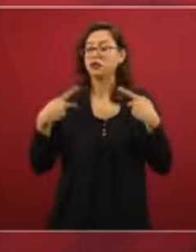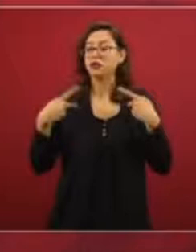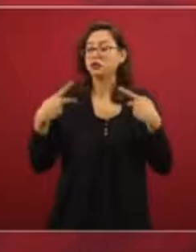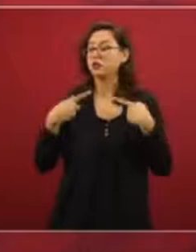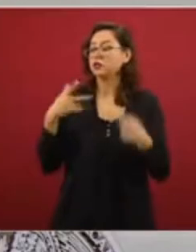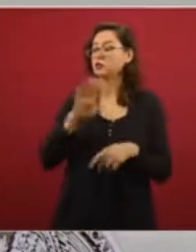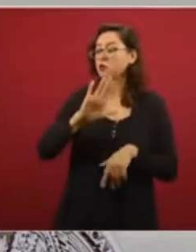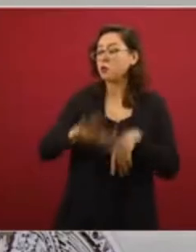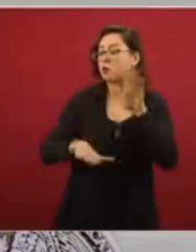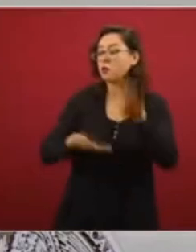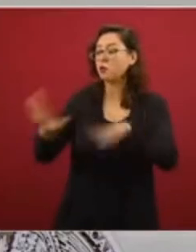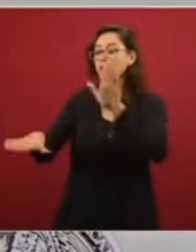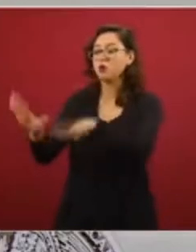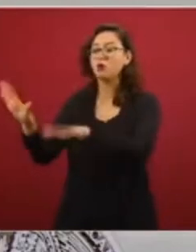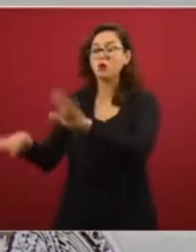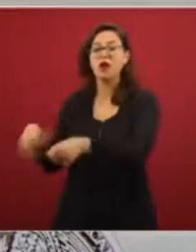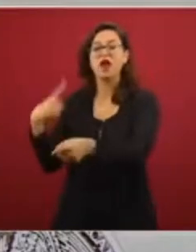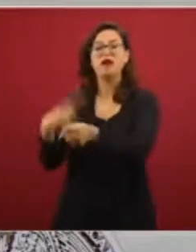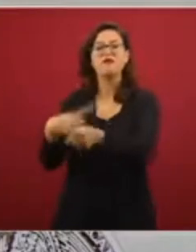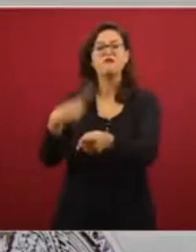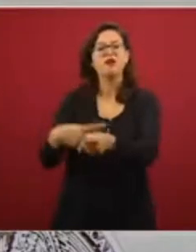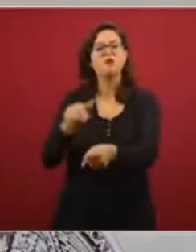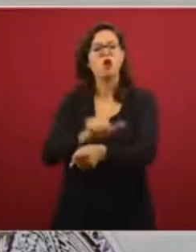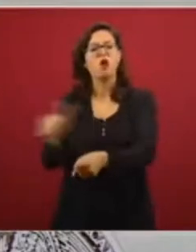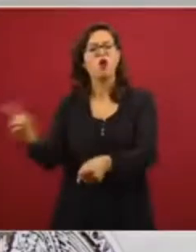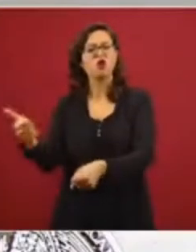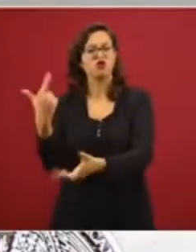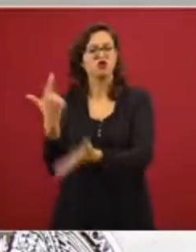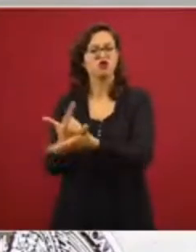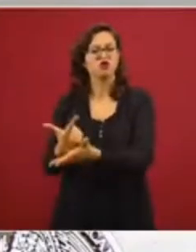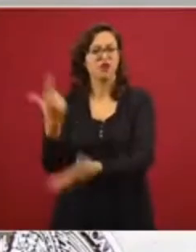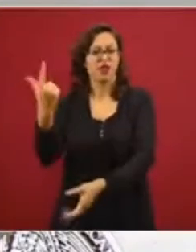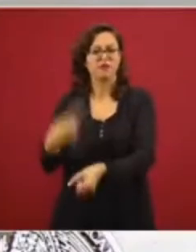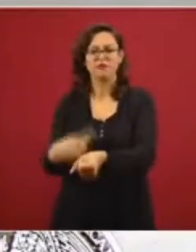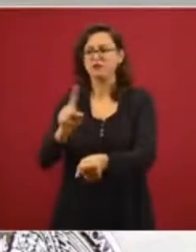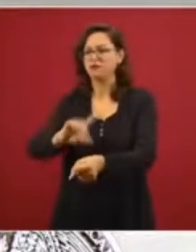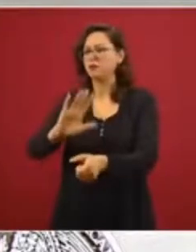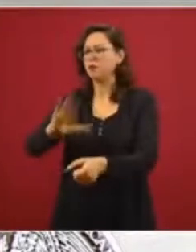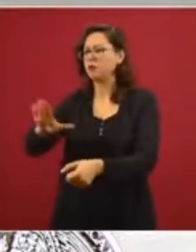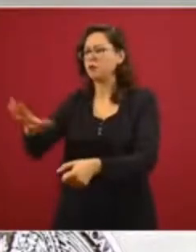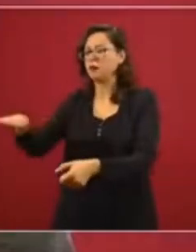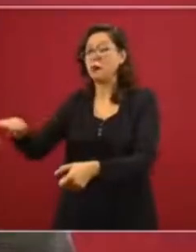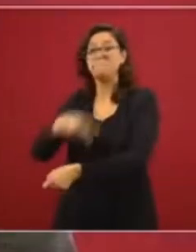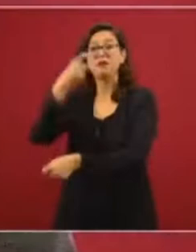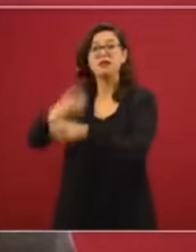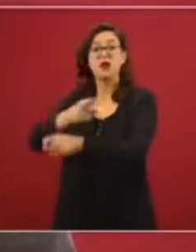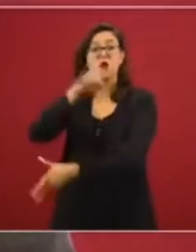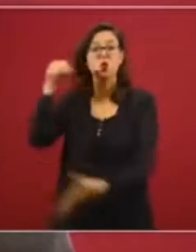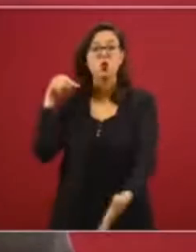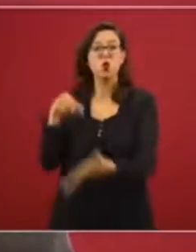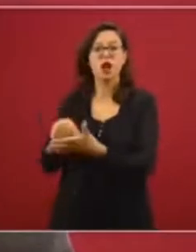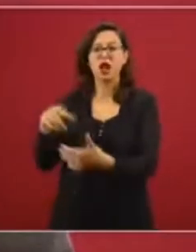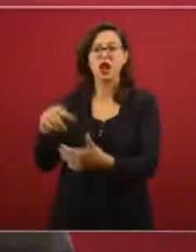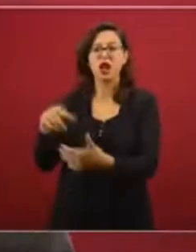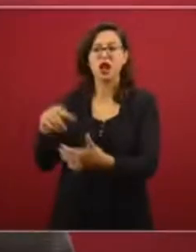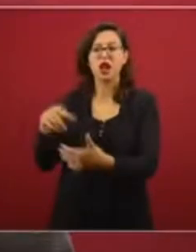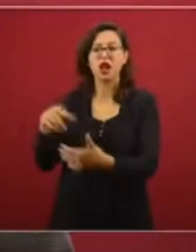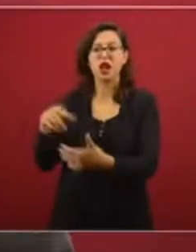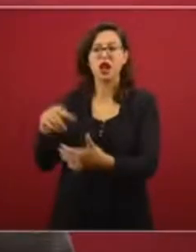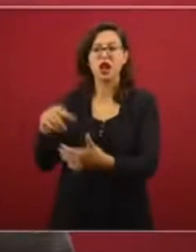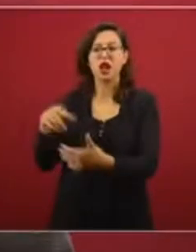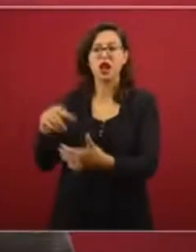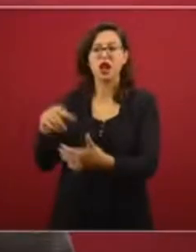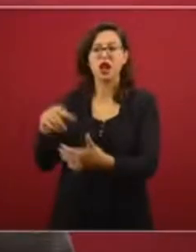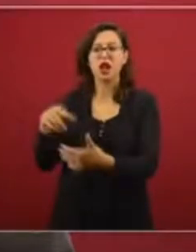America. Pero sin embargo, para el seguimiento de esto y otros problemas de salud que ustedes conocen.